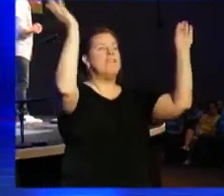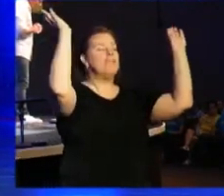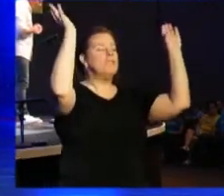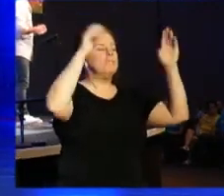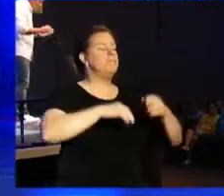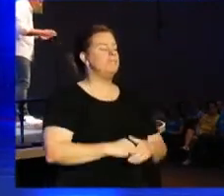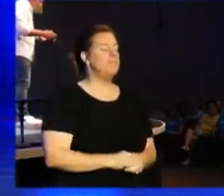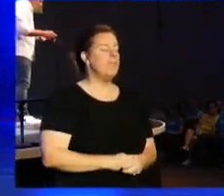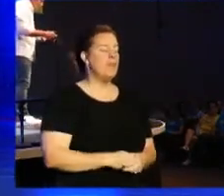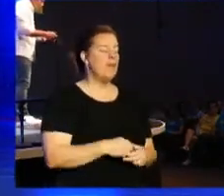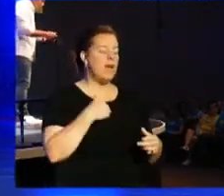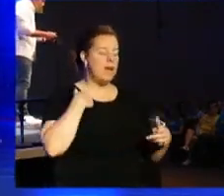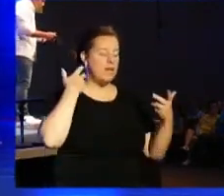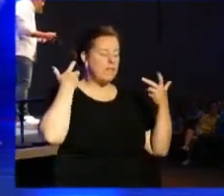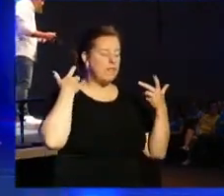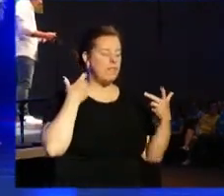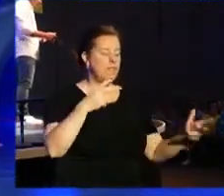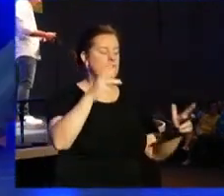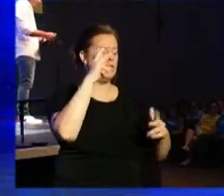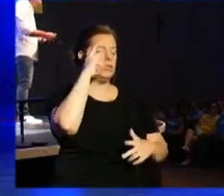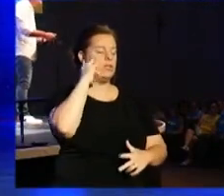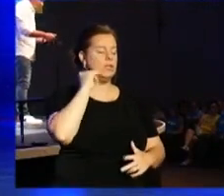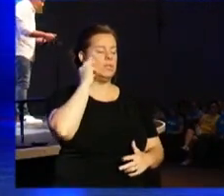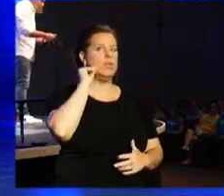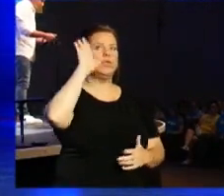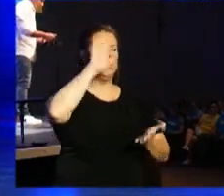God, I have tasted and seen your kindness.